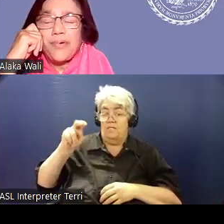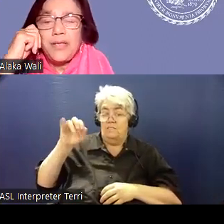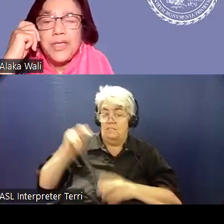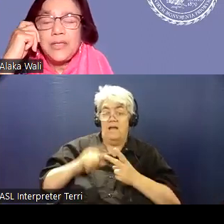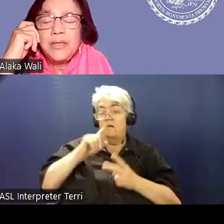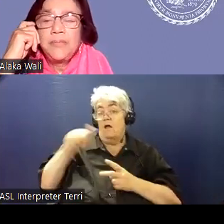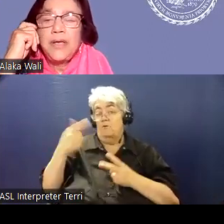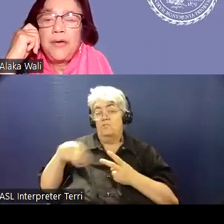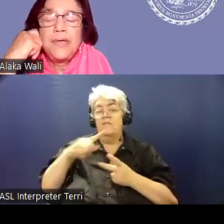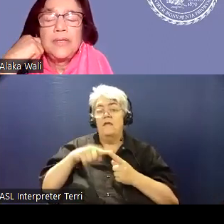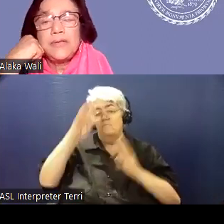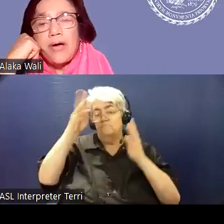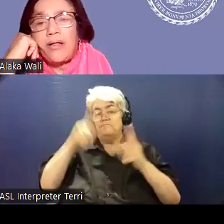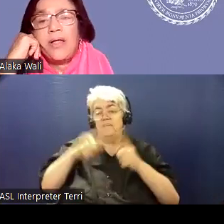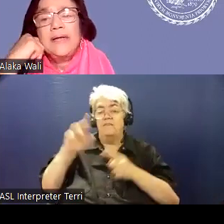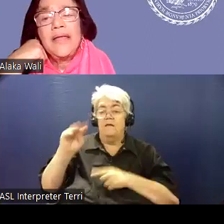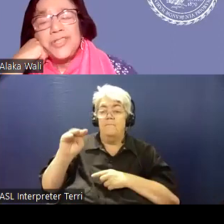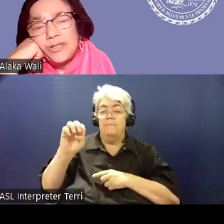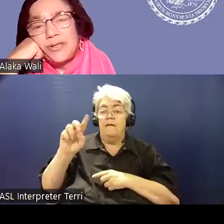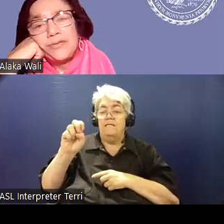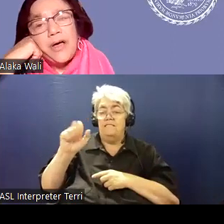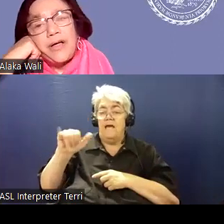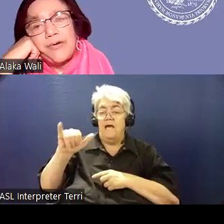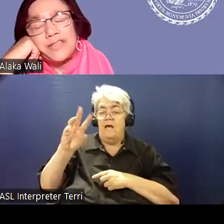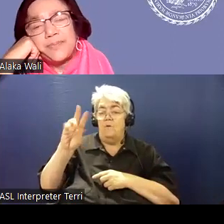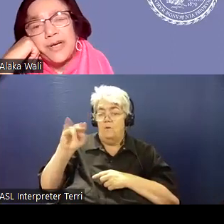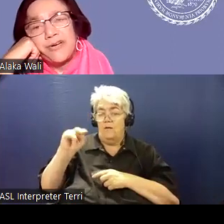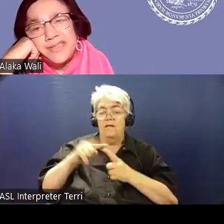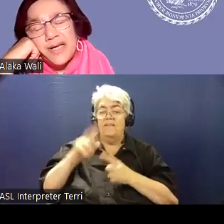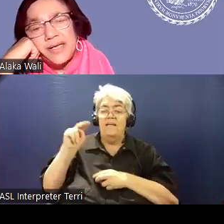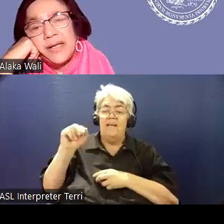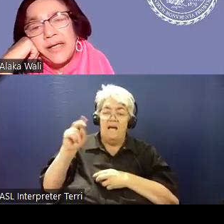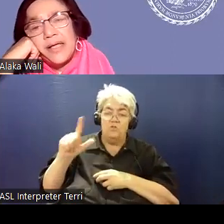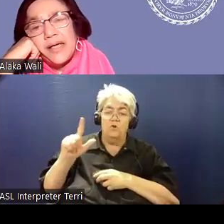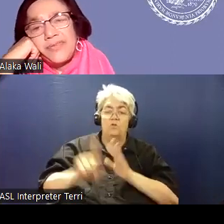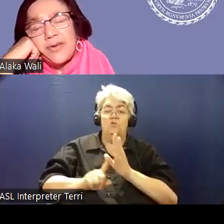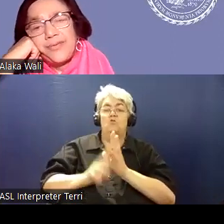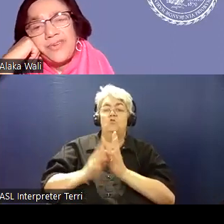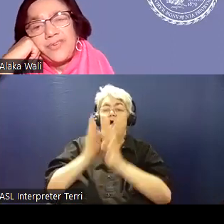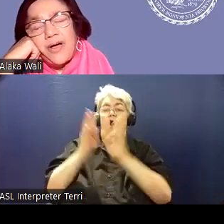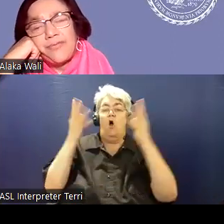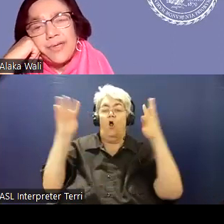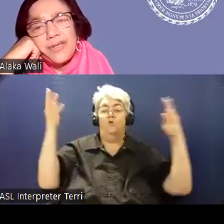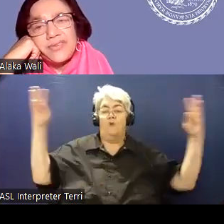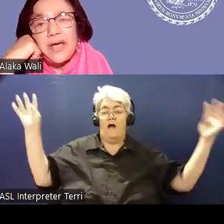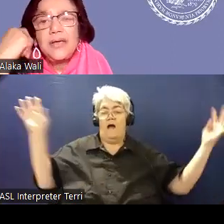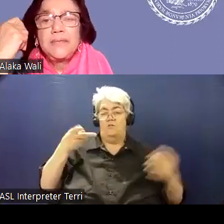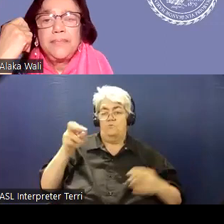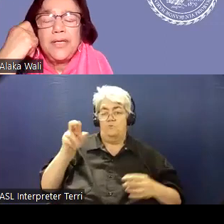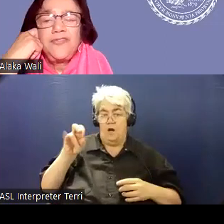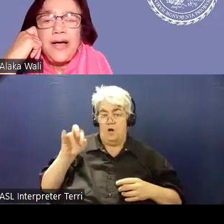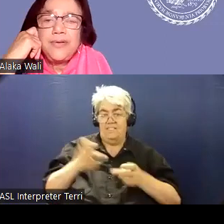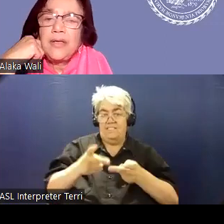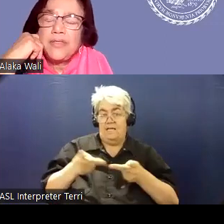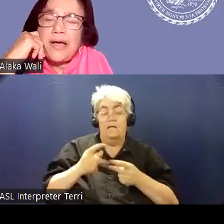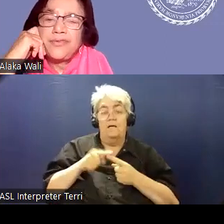started a project in the Midewin National Tallgrass Prairie site. And so this is all really exciting.